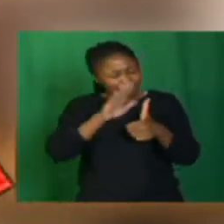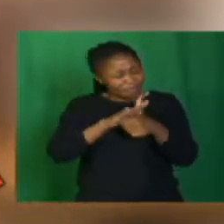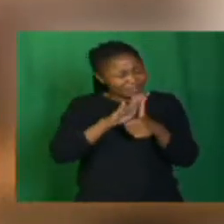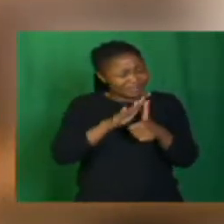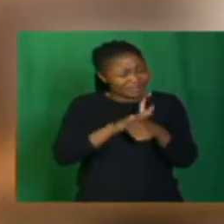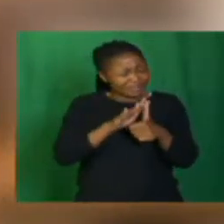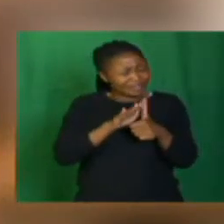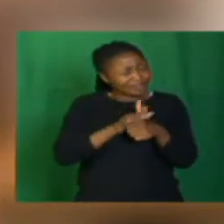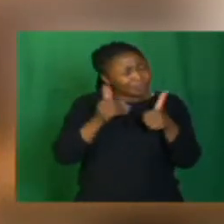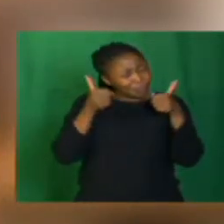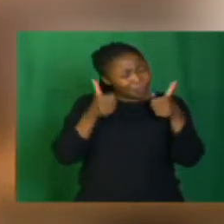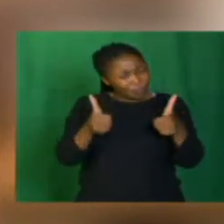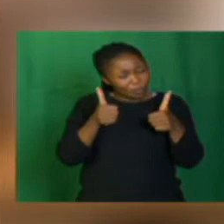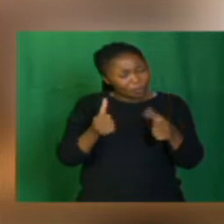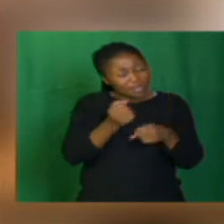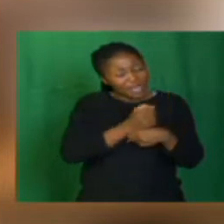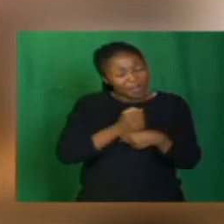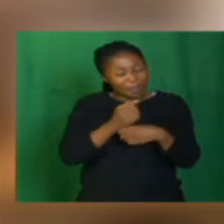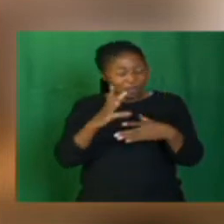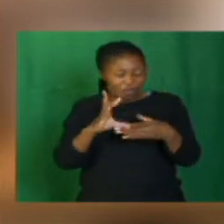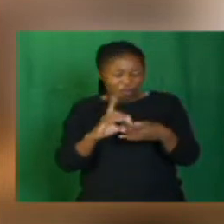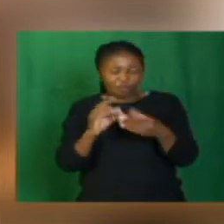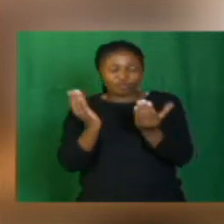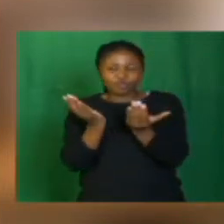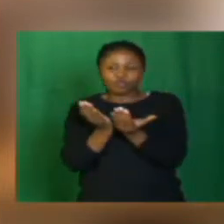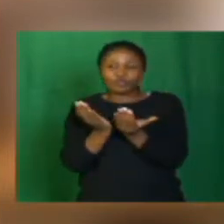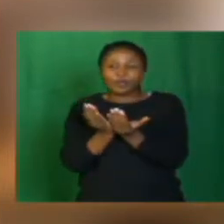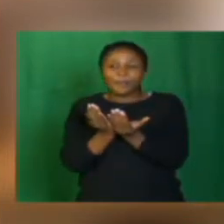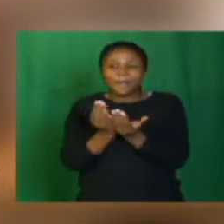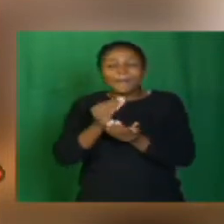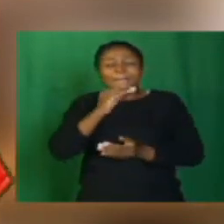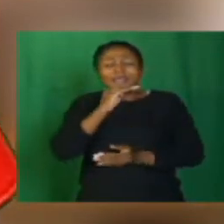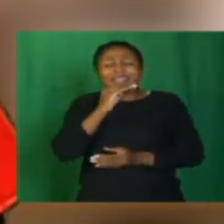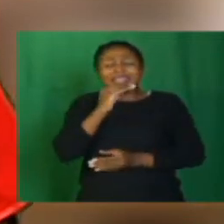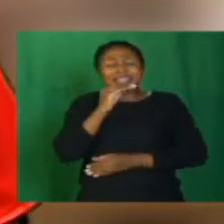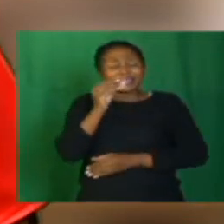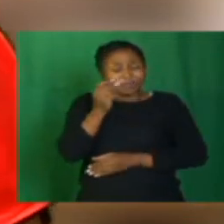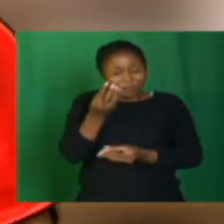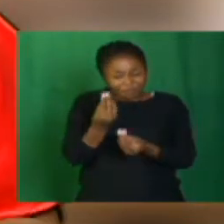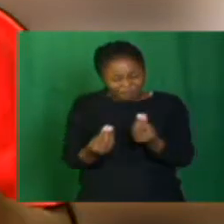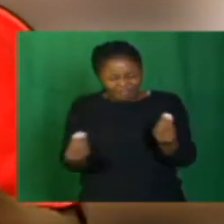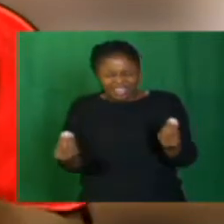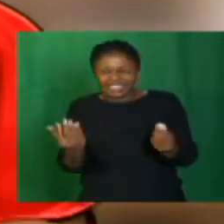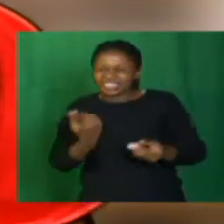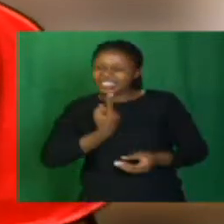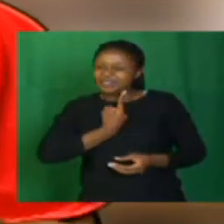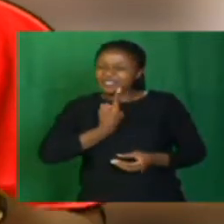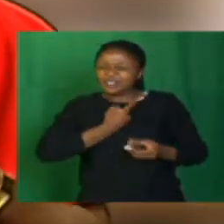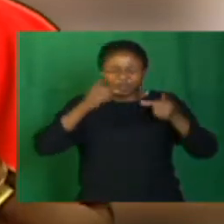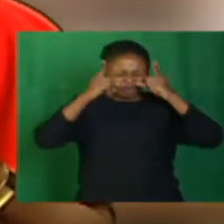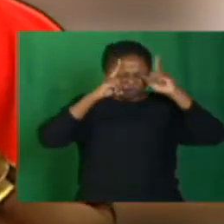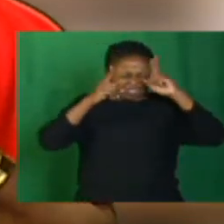that it enables the child's potential to be fully realized.